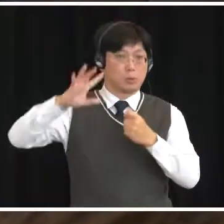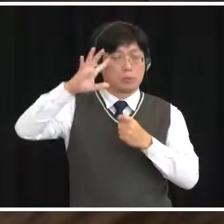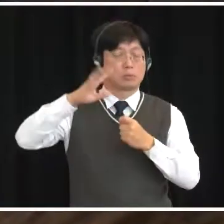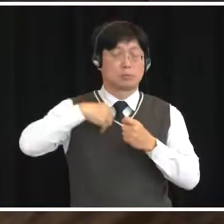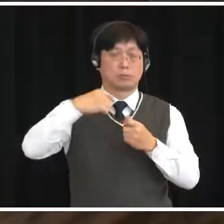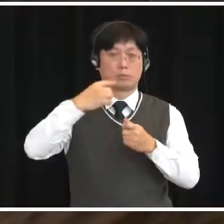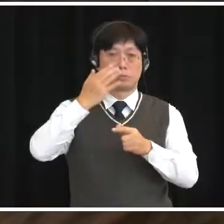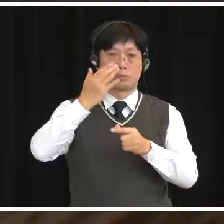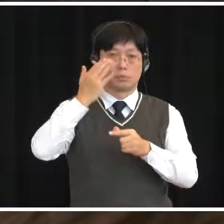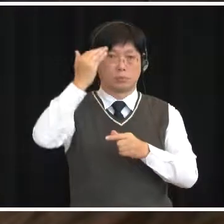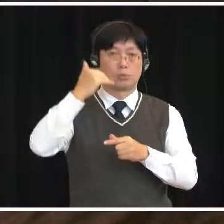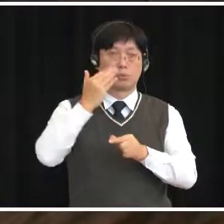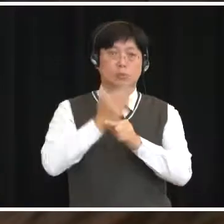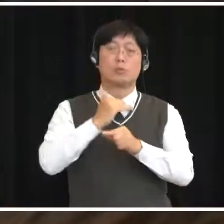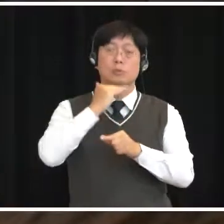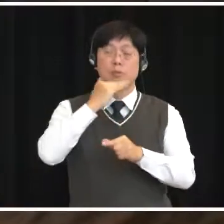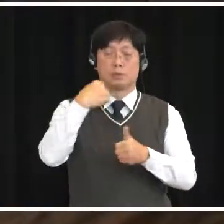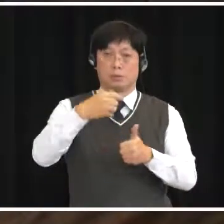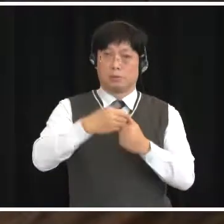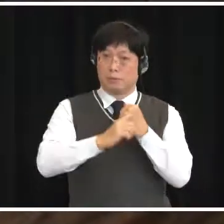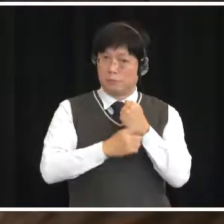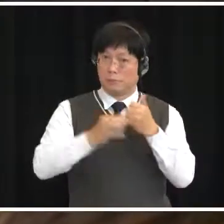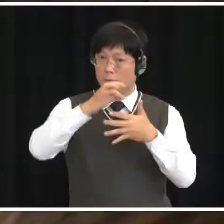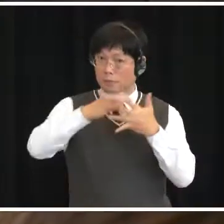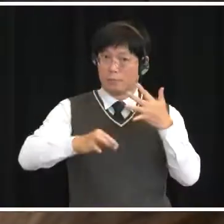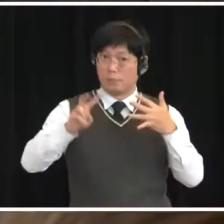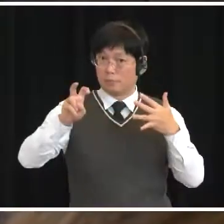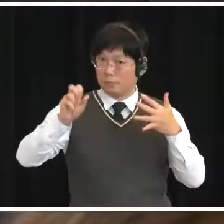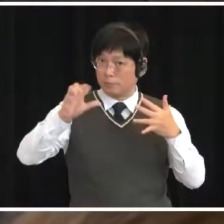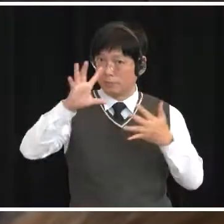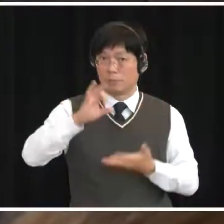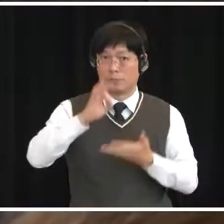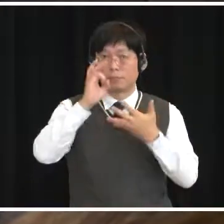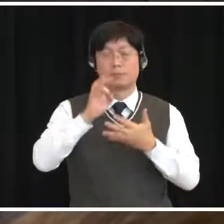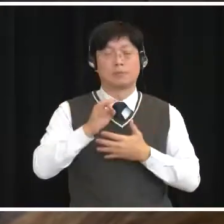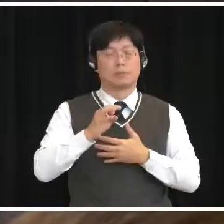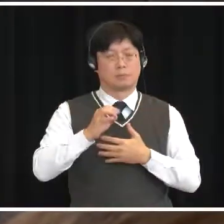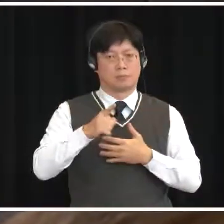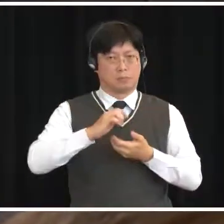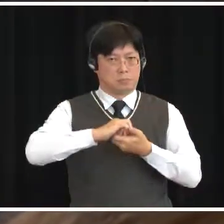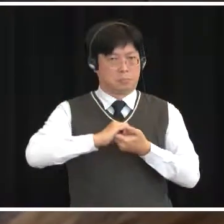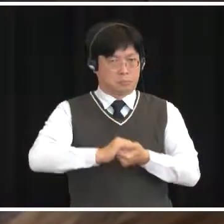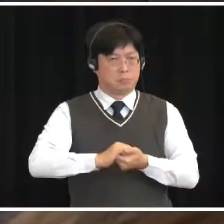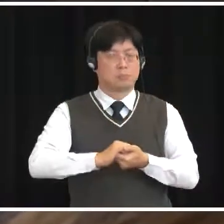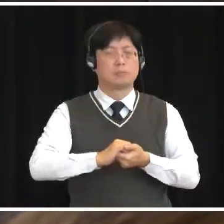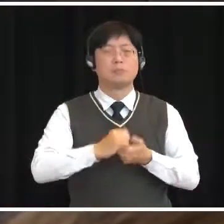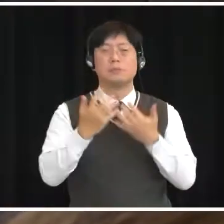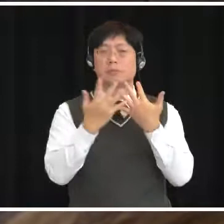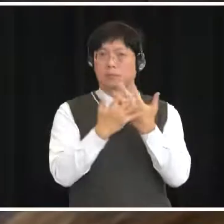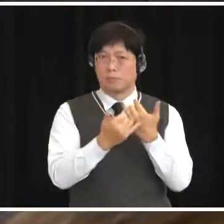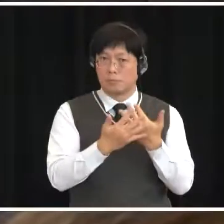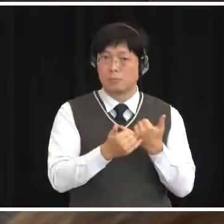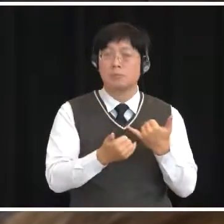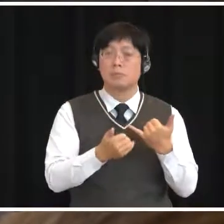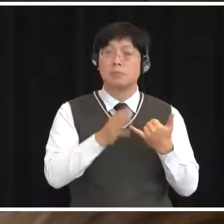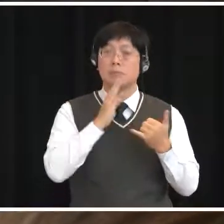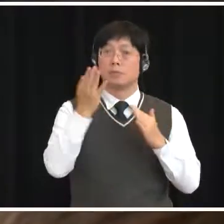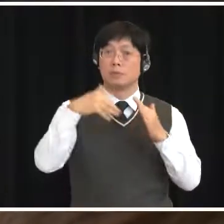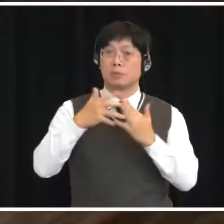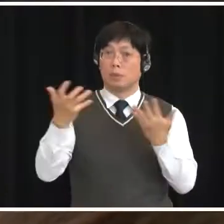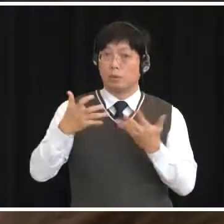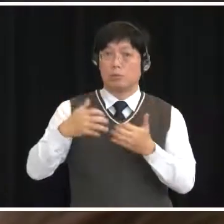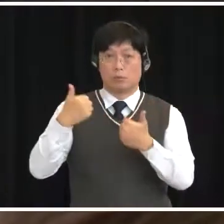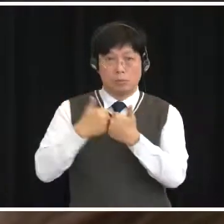and opinions. And in High School Education Act, Article 15